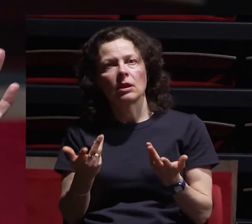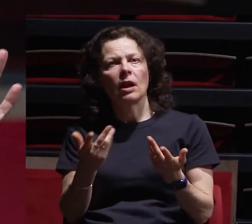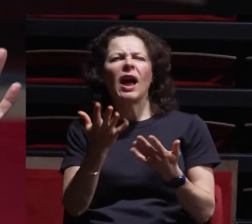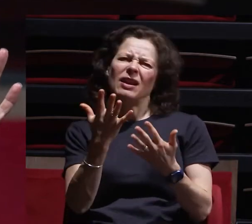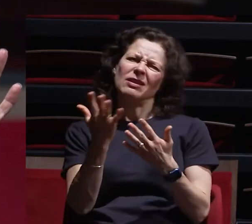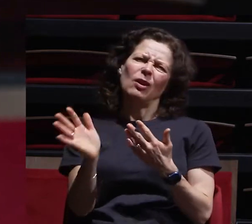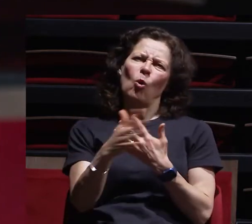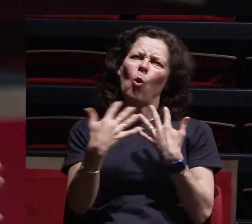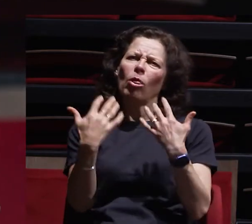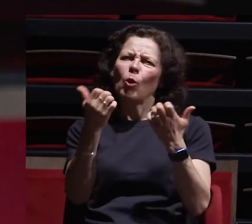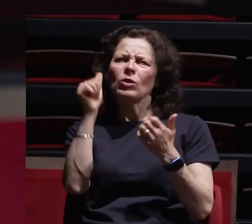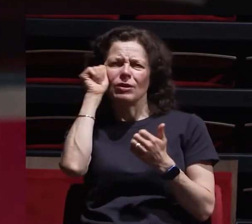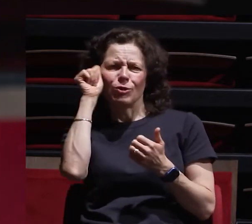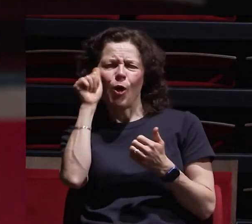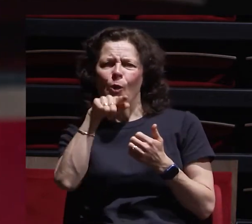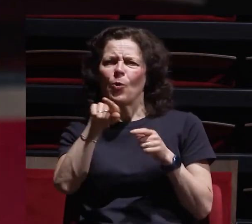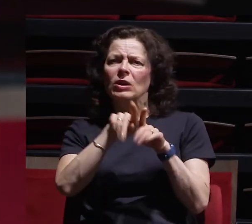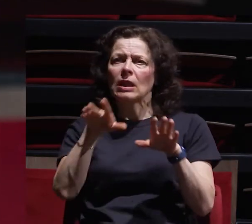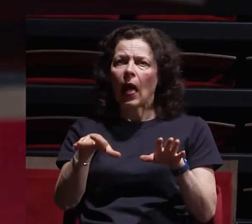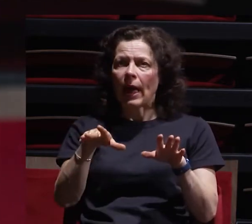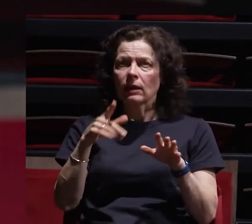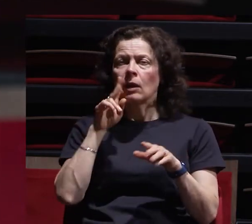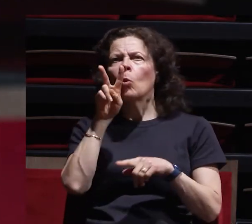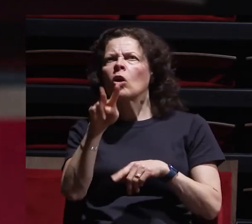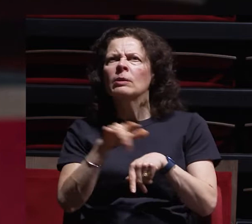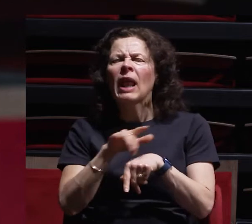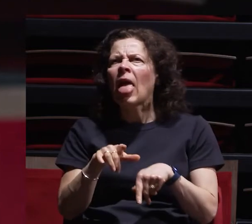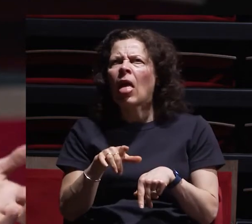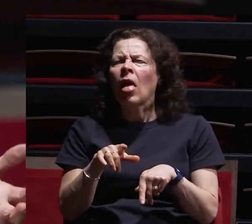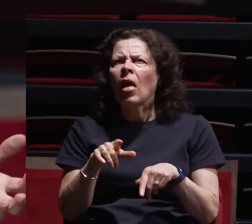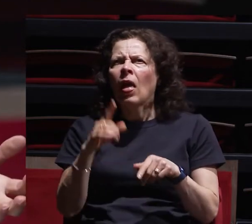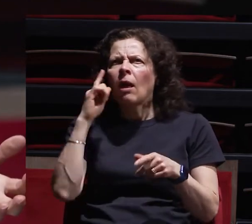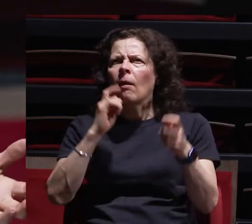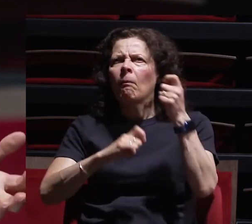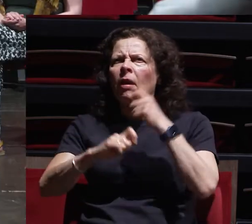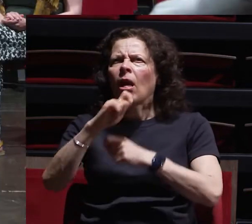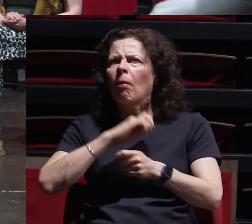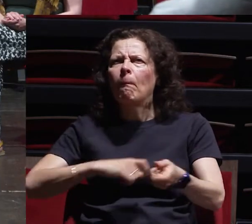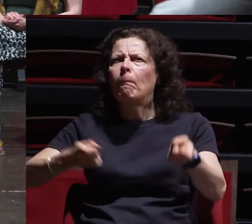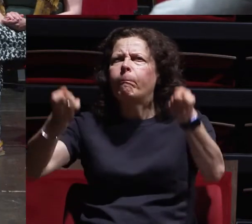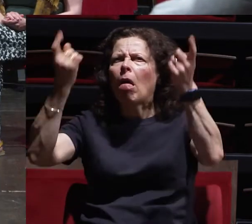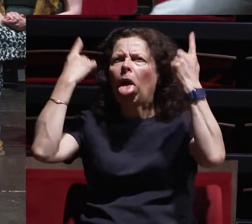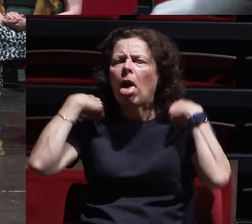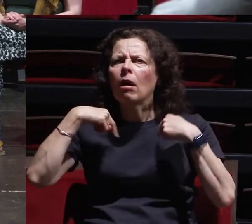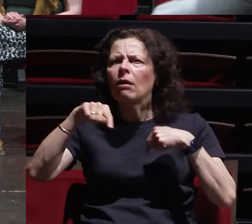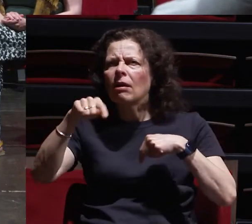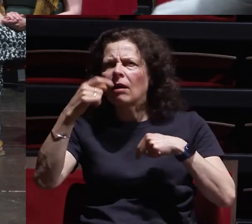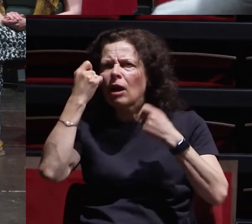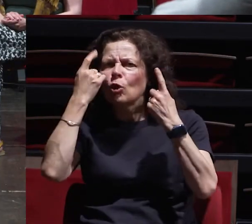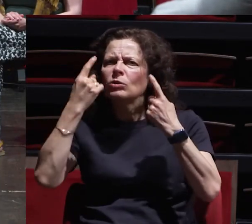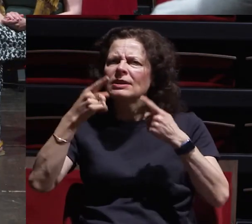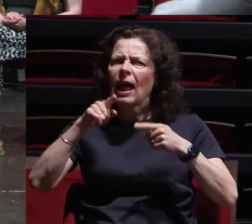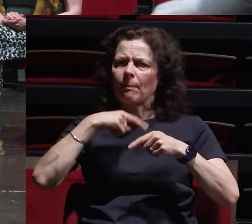and everybody knows what it's like to have a really frustrating night in the theatre where they've lost the thread of the story, and it's